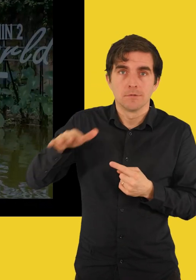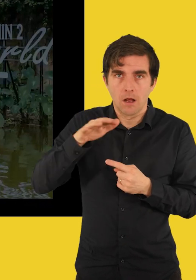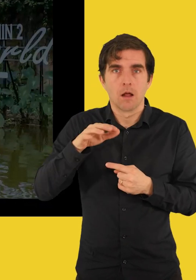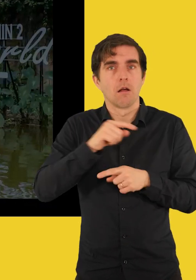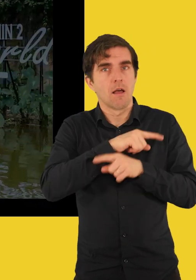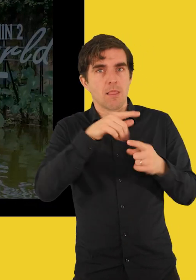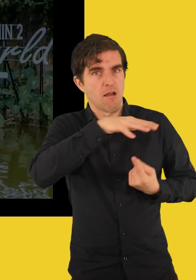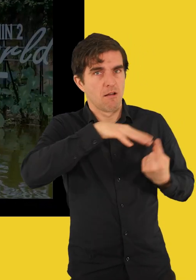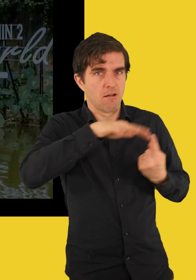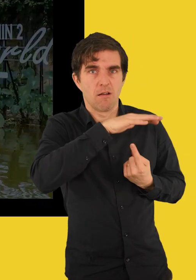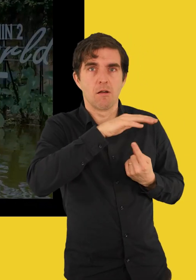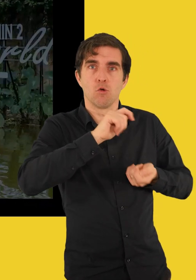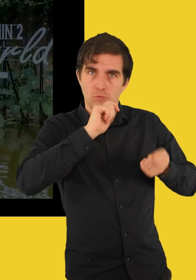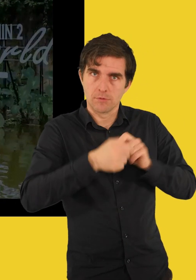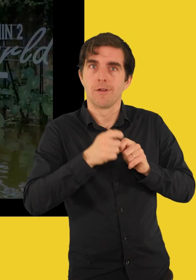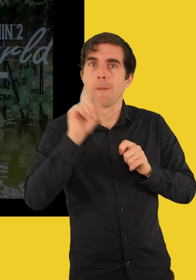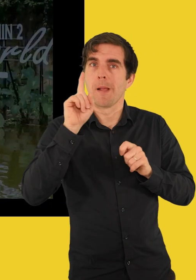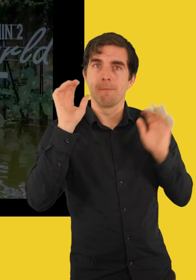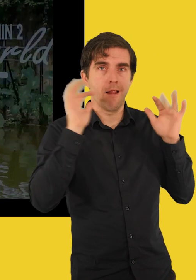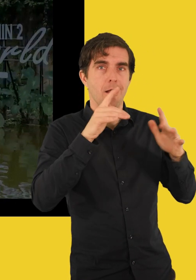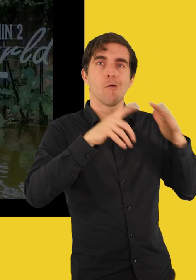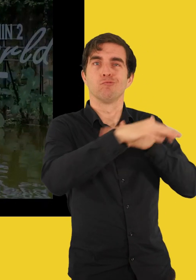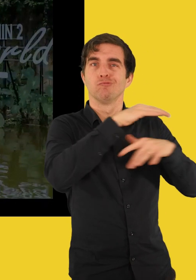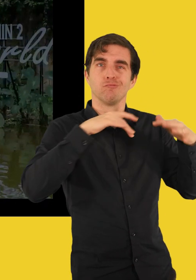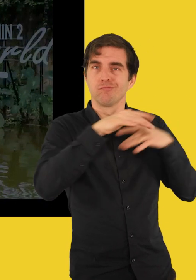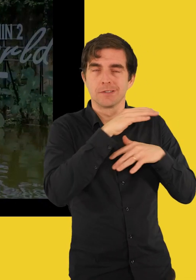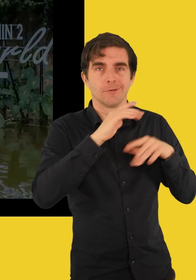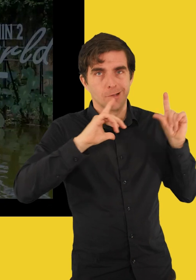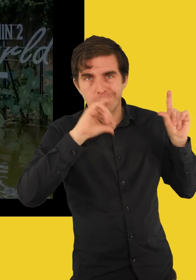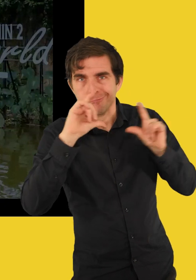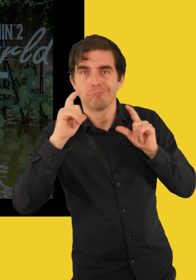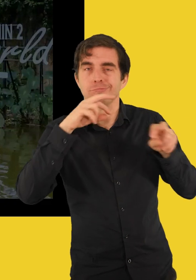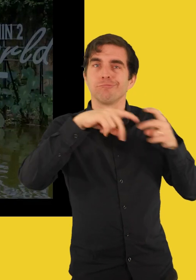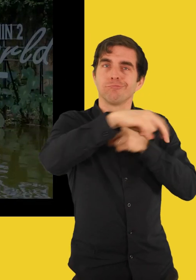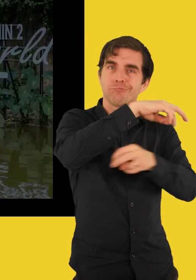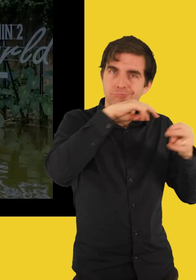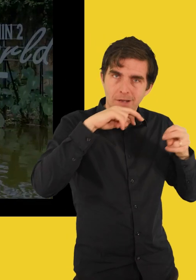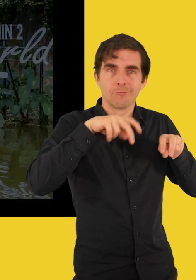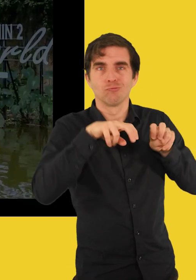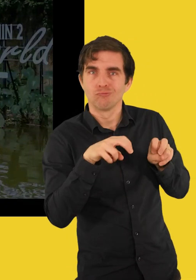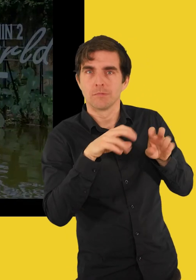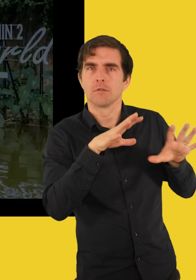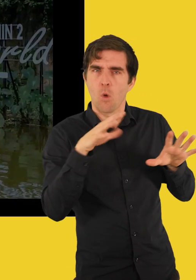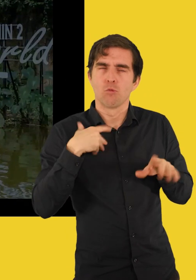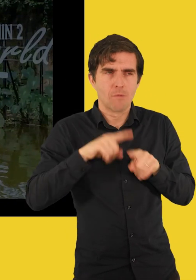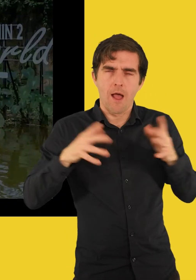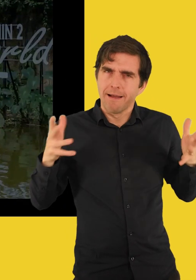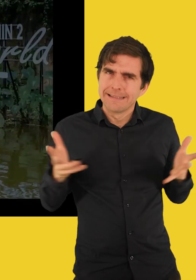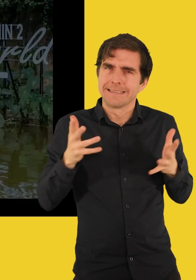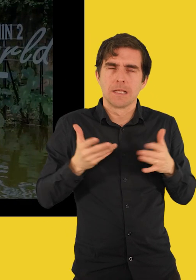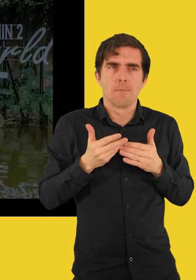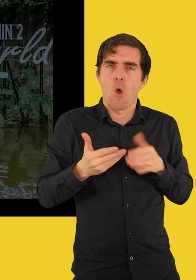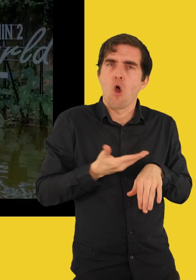are turning those ex-mining ponds into tourism spots, and to